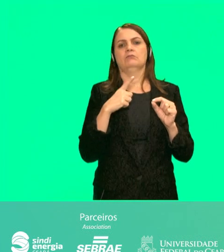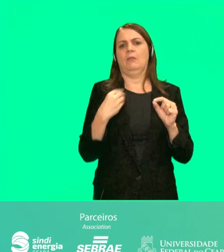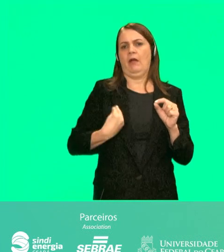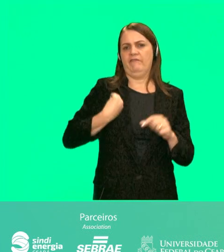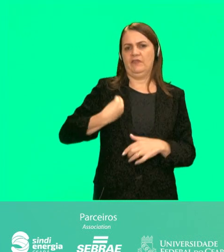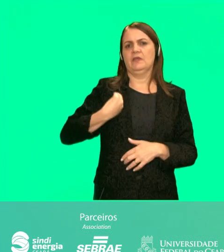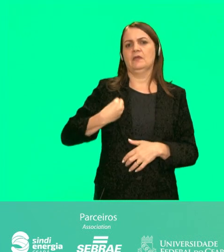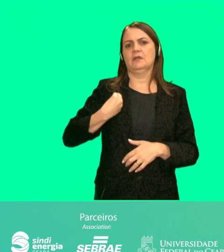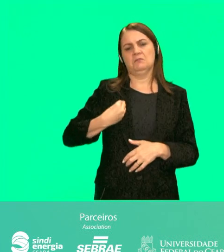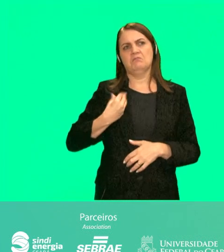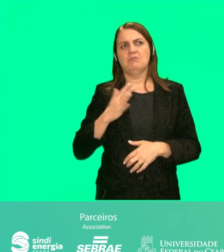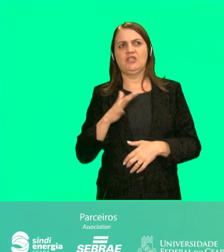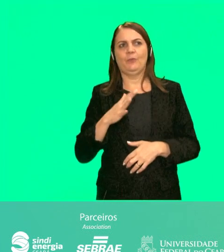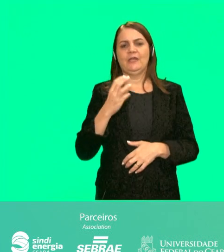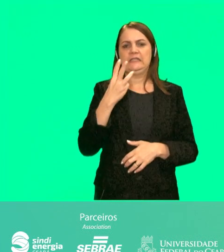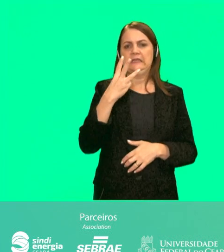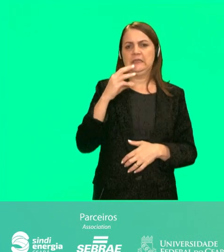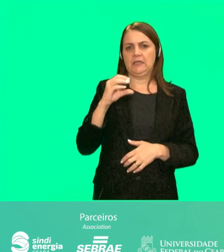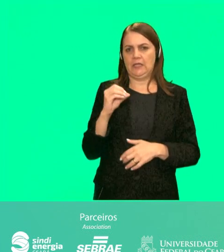with